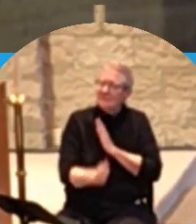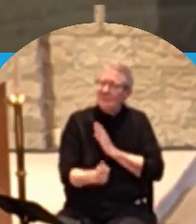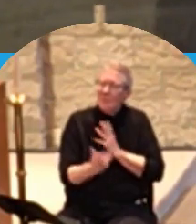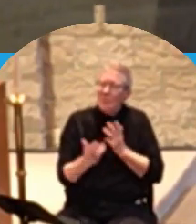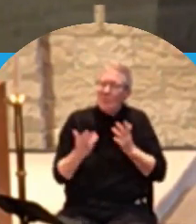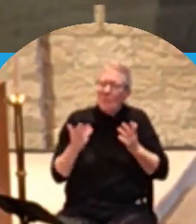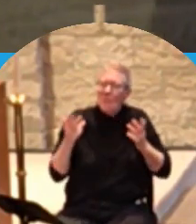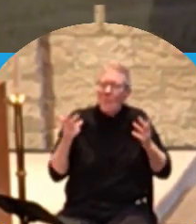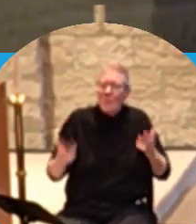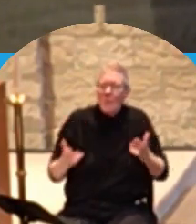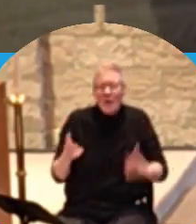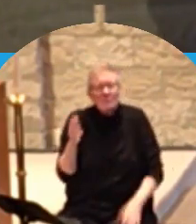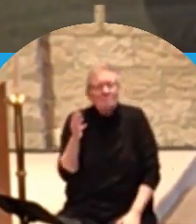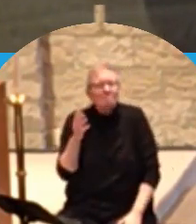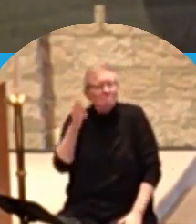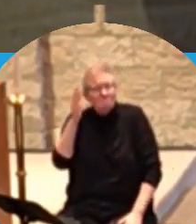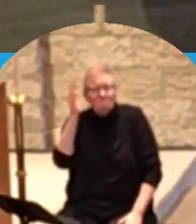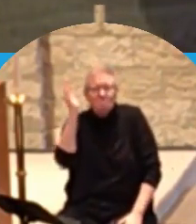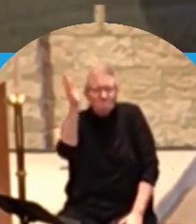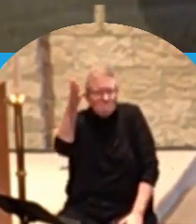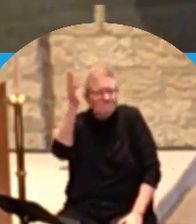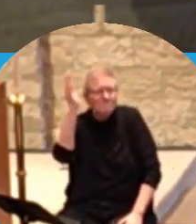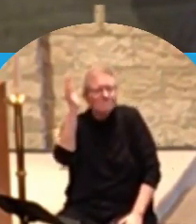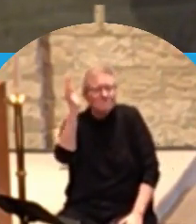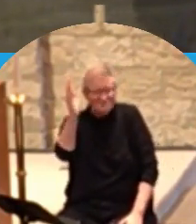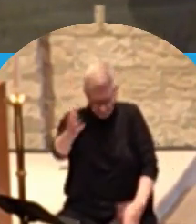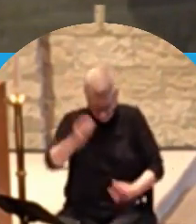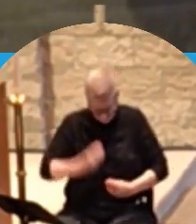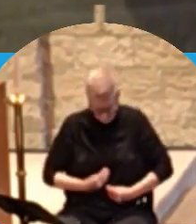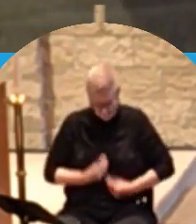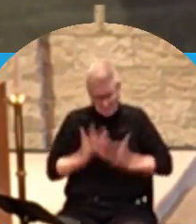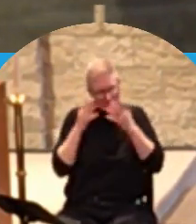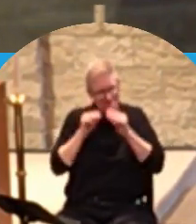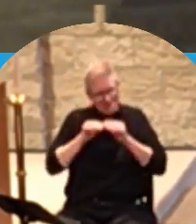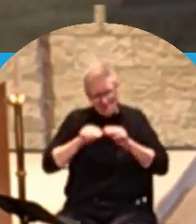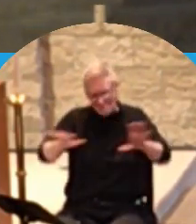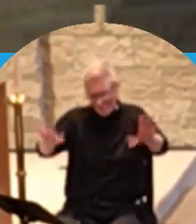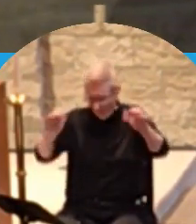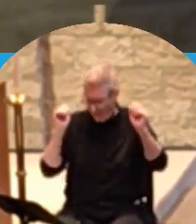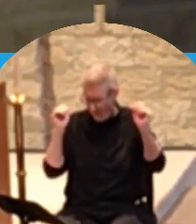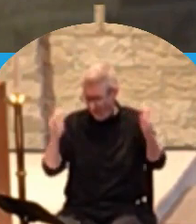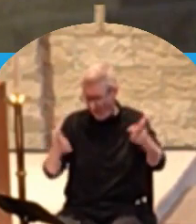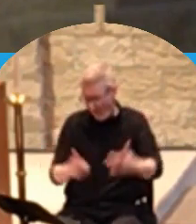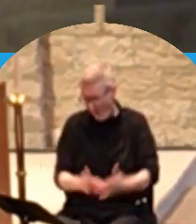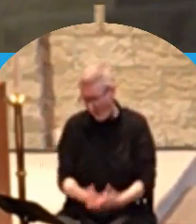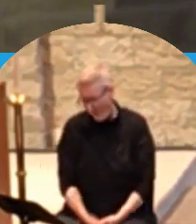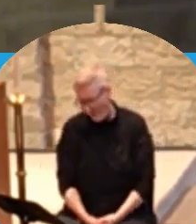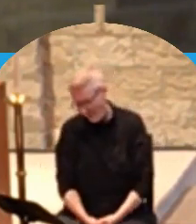And